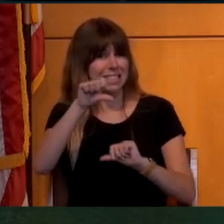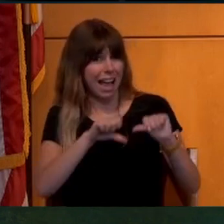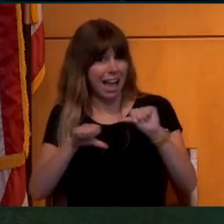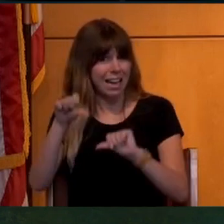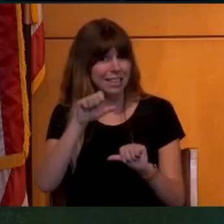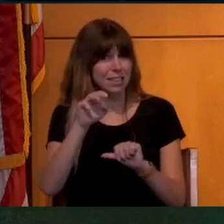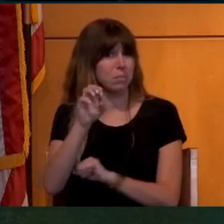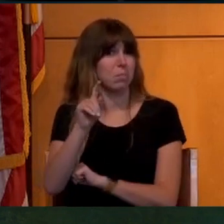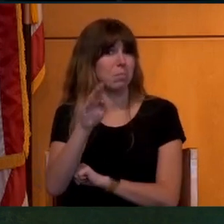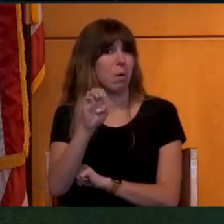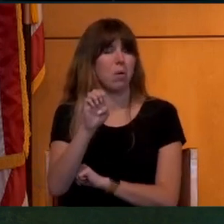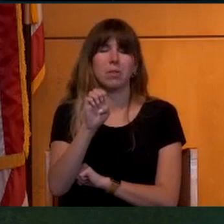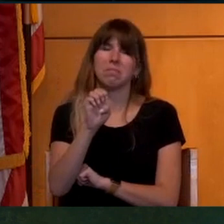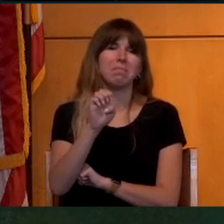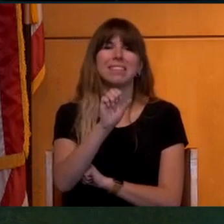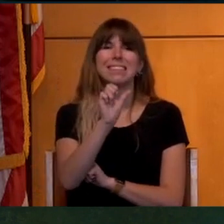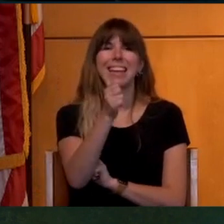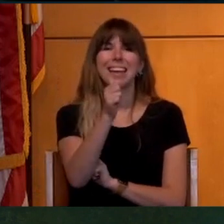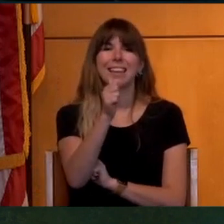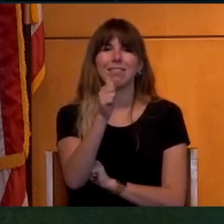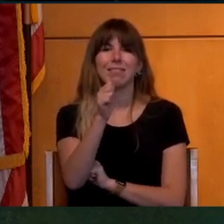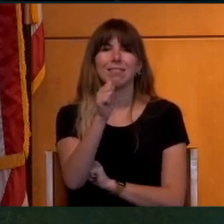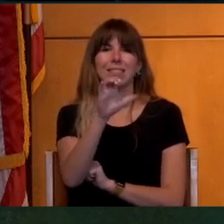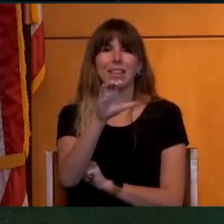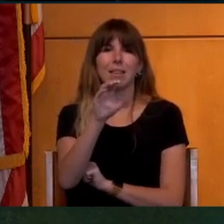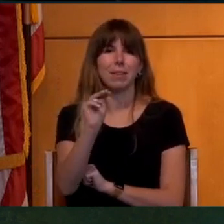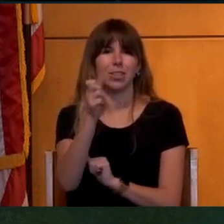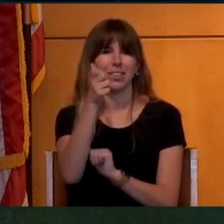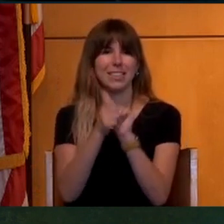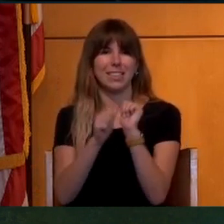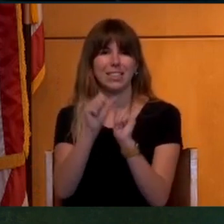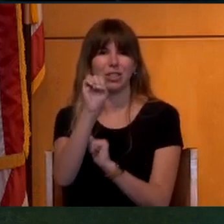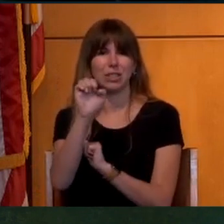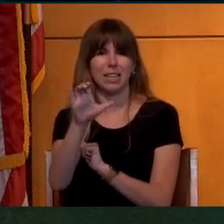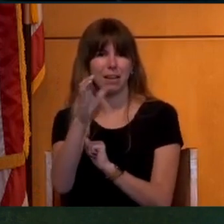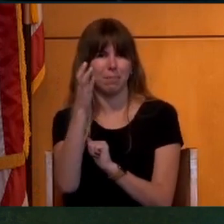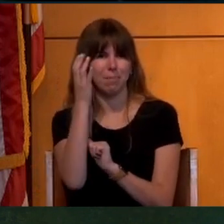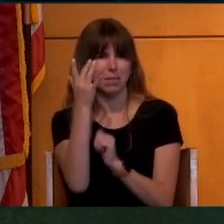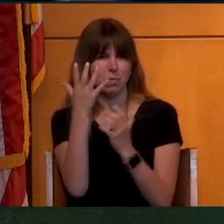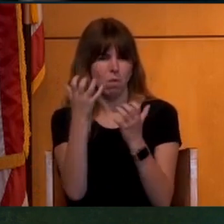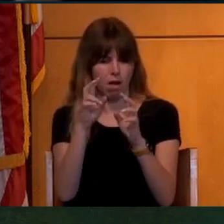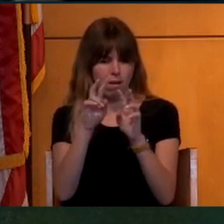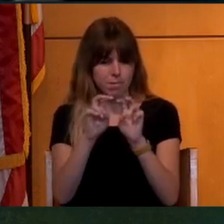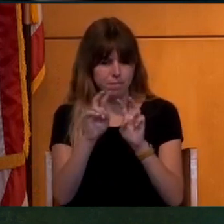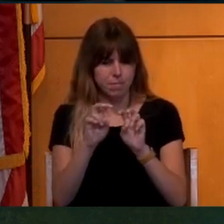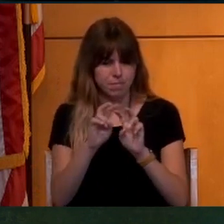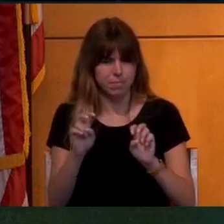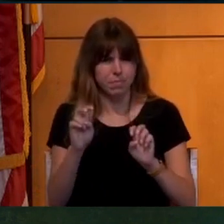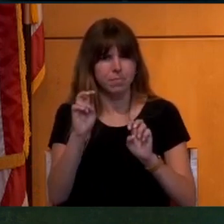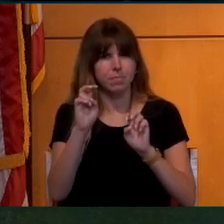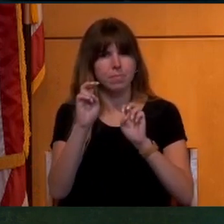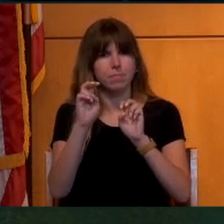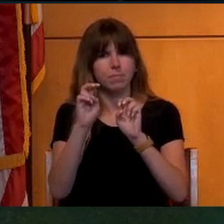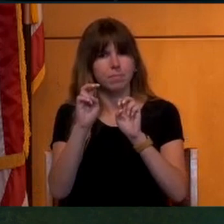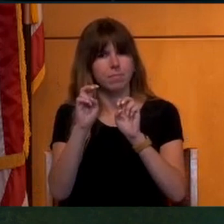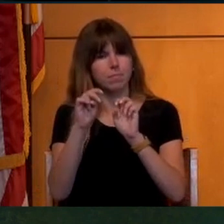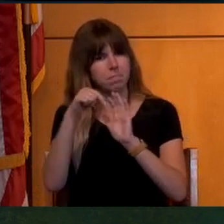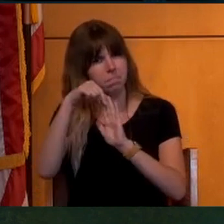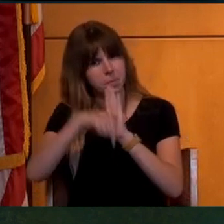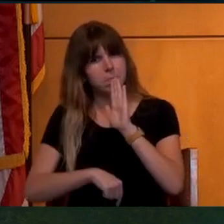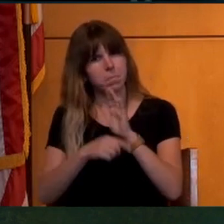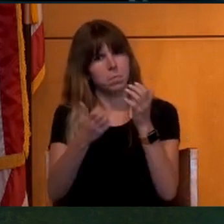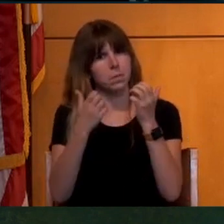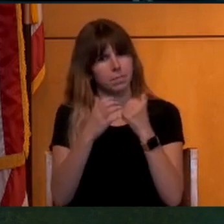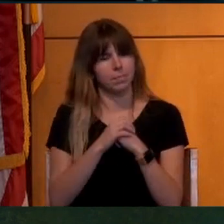per second. That's to ensure good statistics on the instruments, good signal to noise. It uses